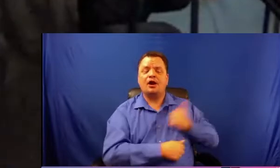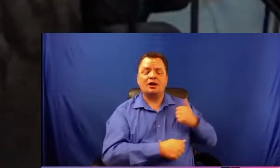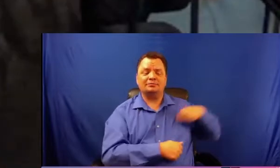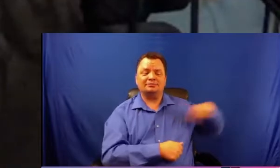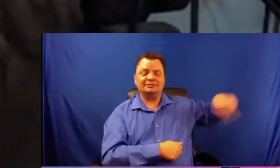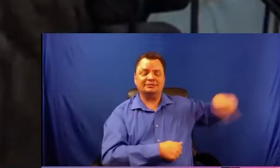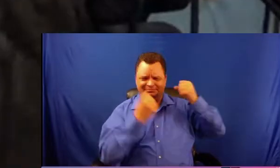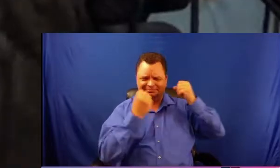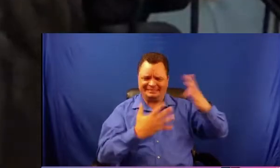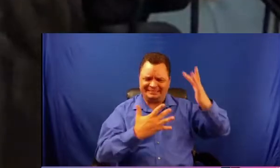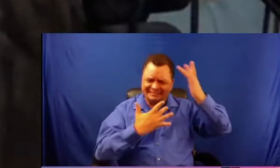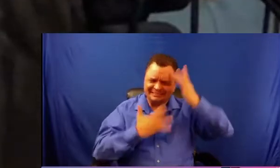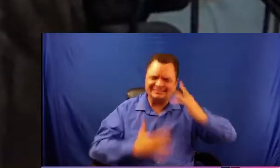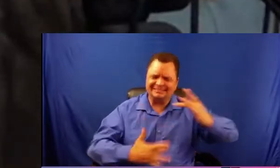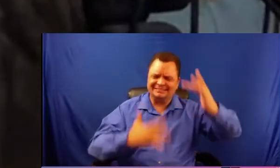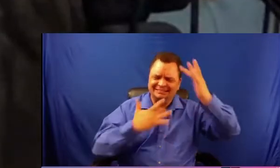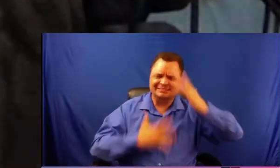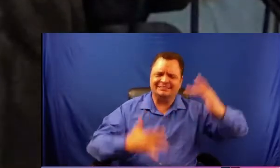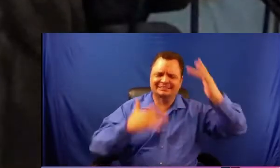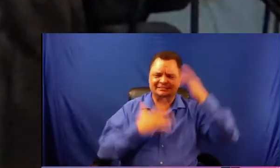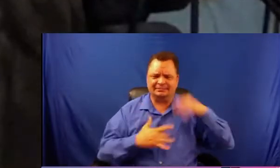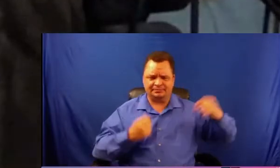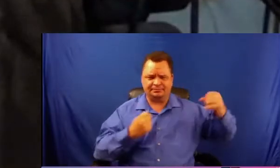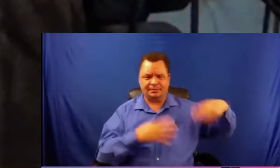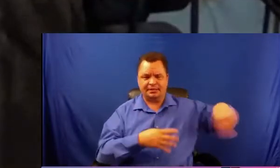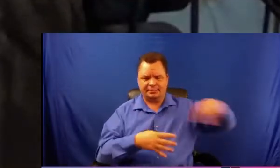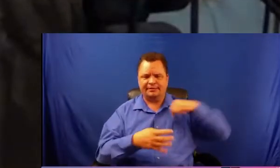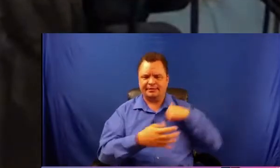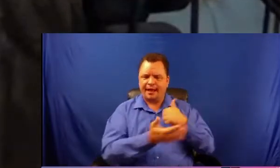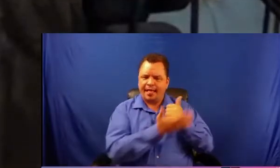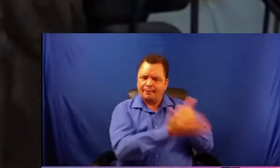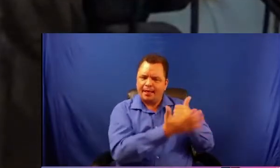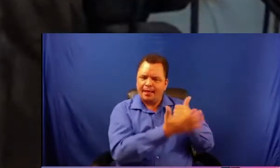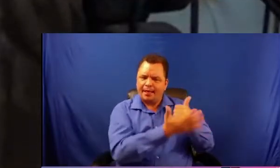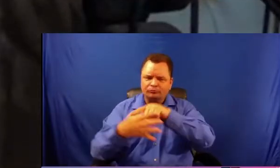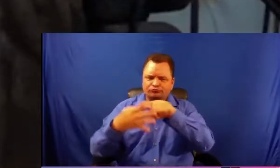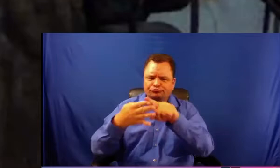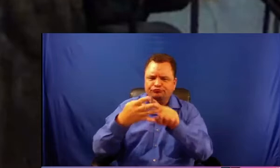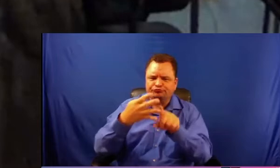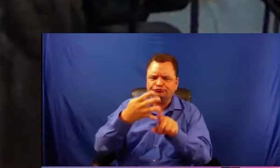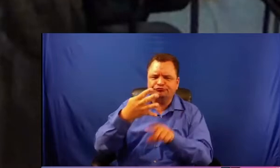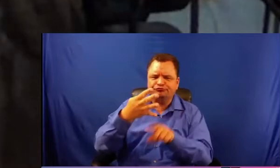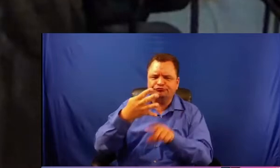oddball diseases, and all the normal stuff. After the Army,